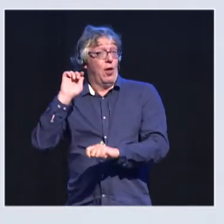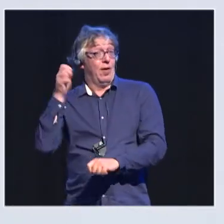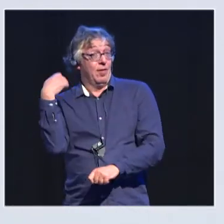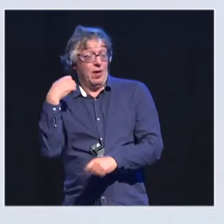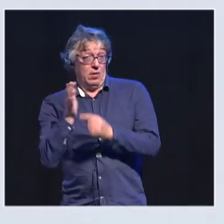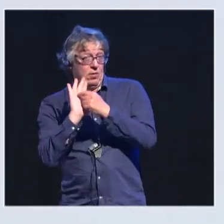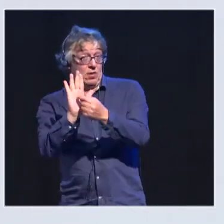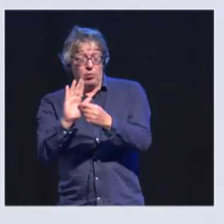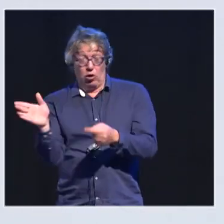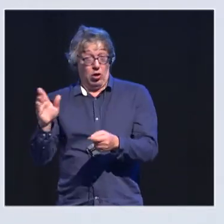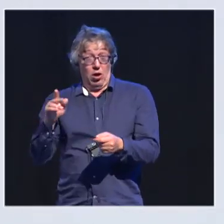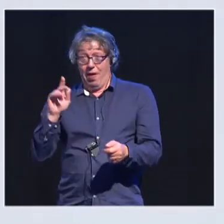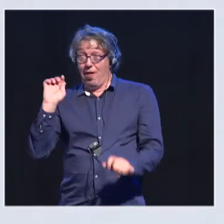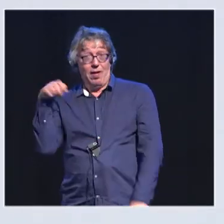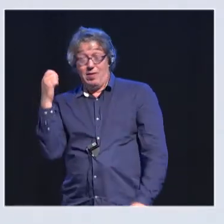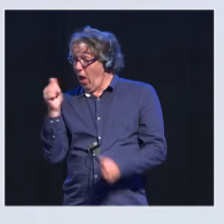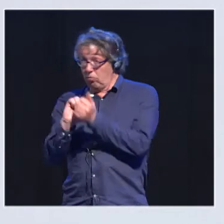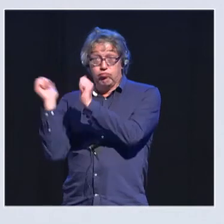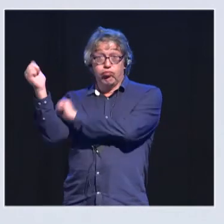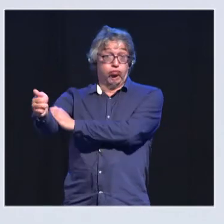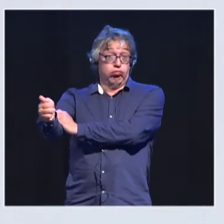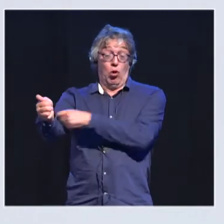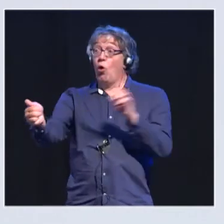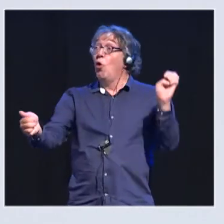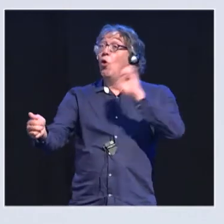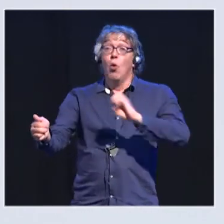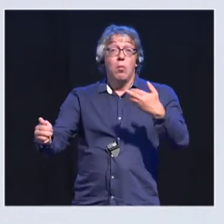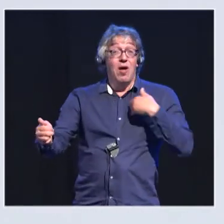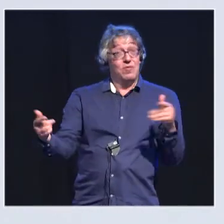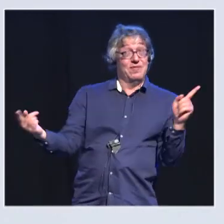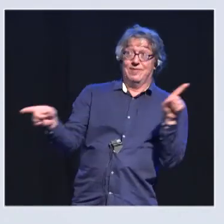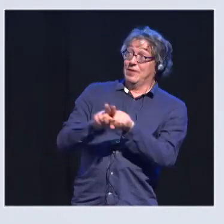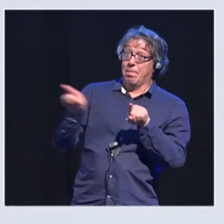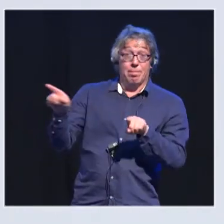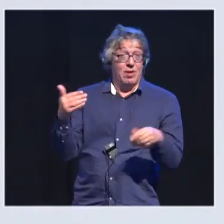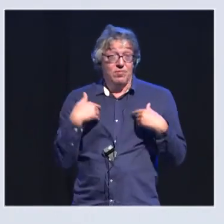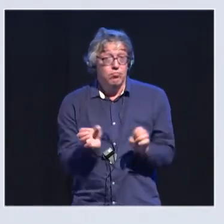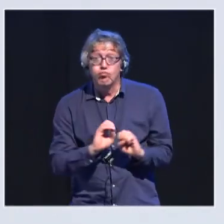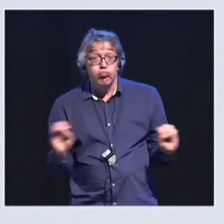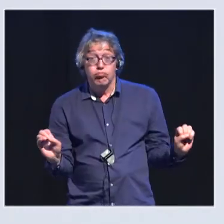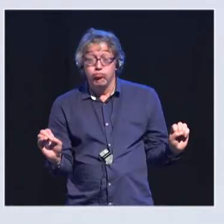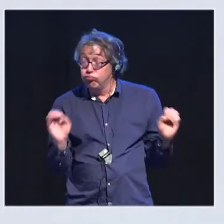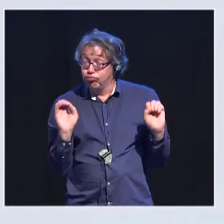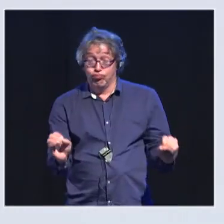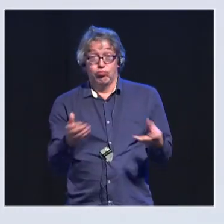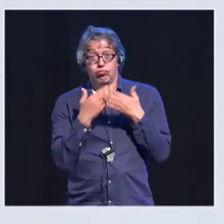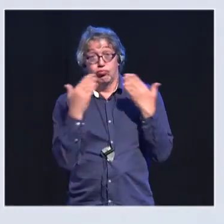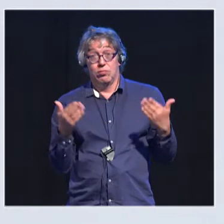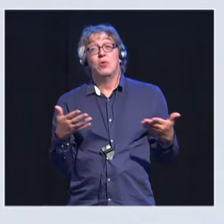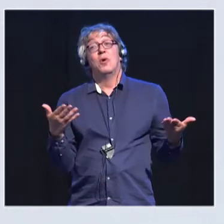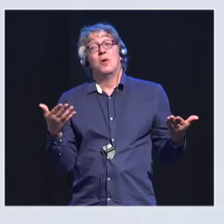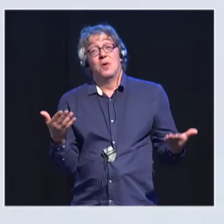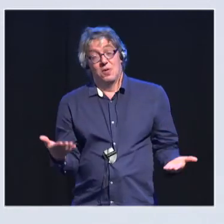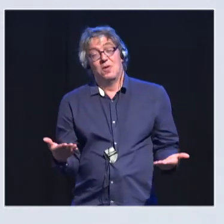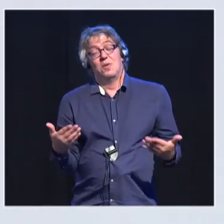example. Nothing like this here in our continent. So now it's time to deal